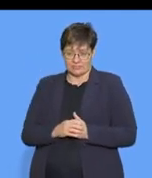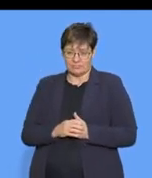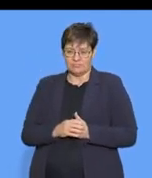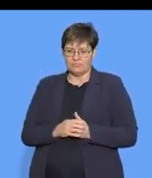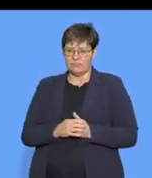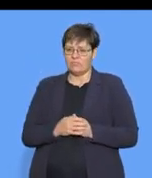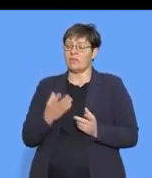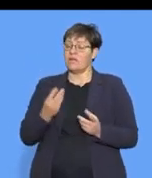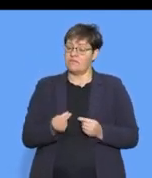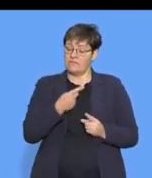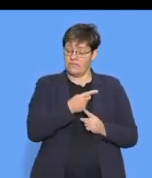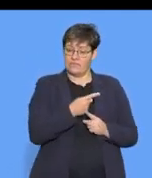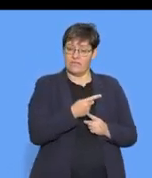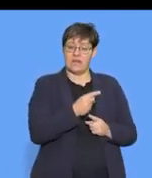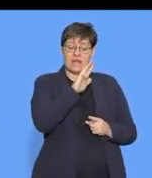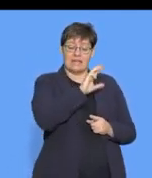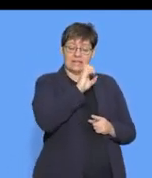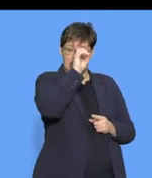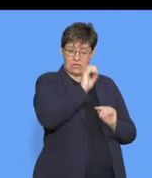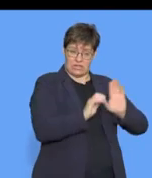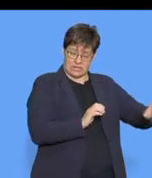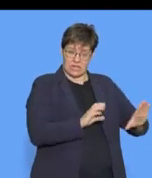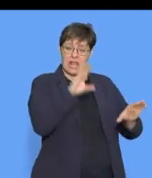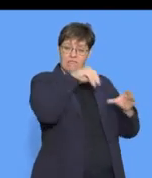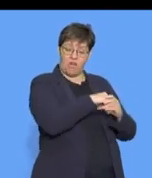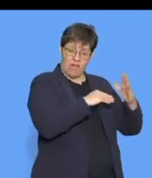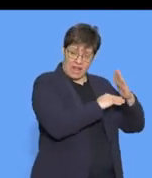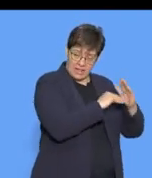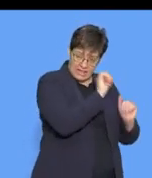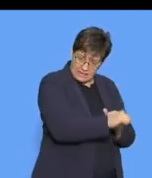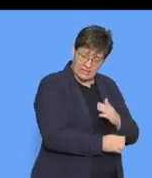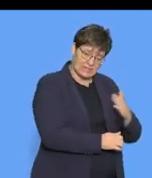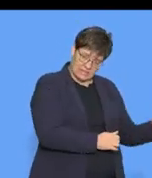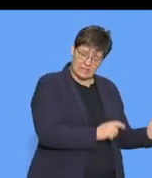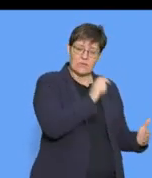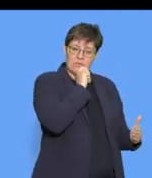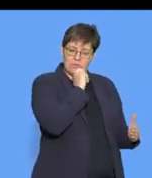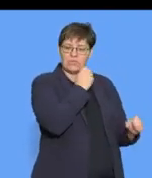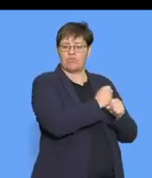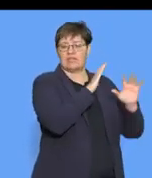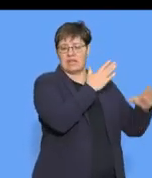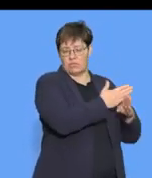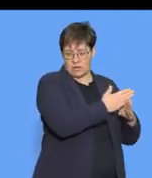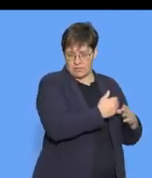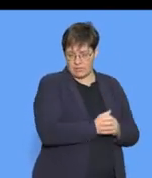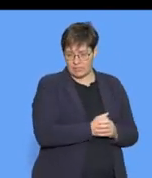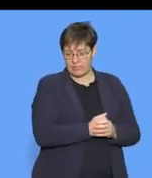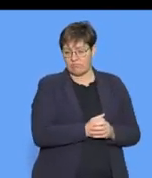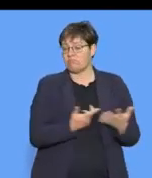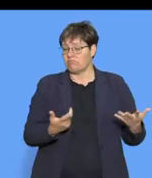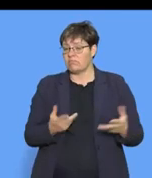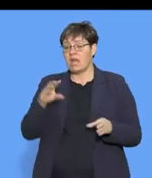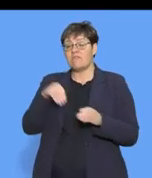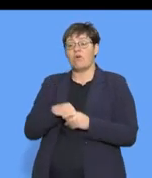again. If the triangle is right angled, if it involved angles, then you're going to use our grade 10 work. If